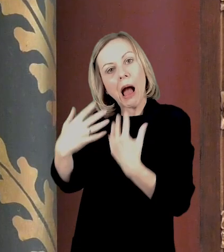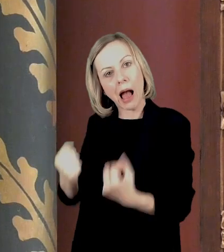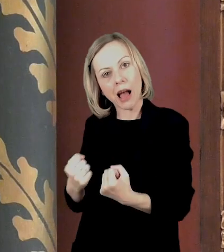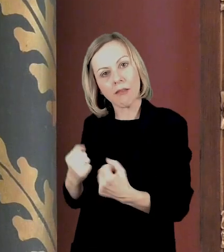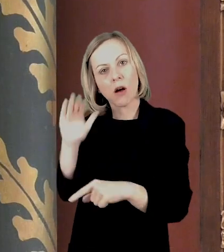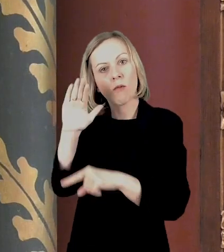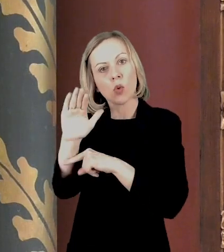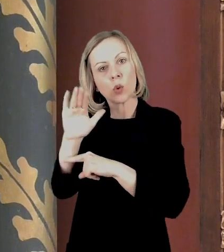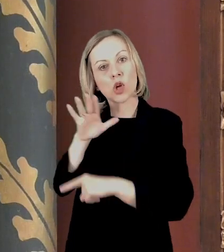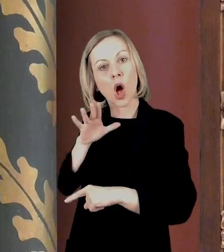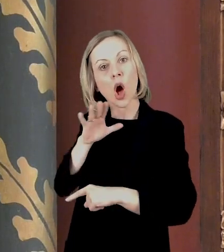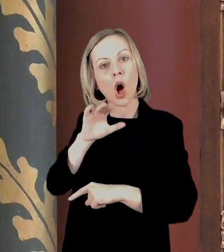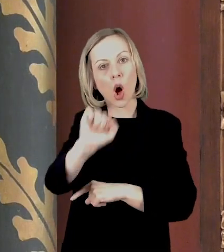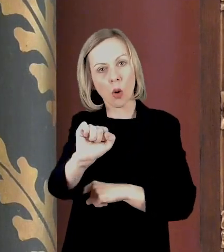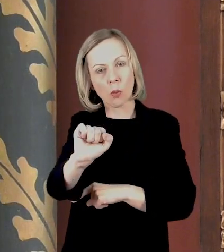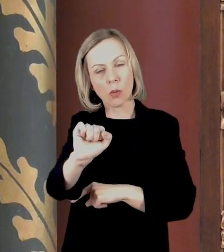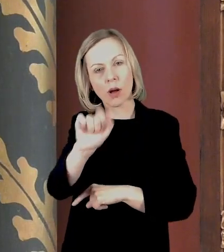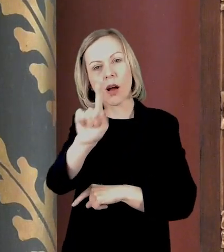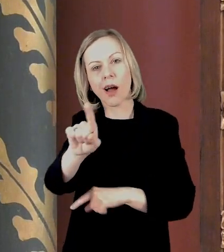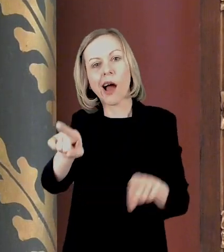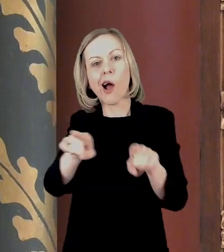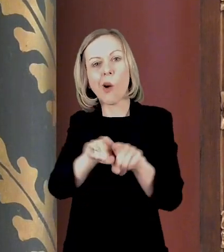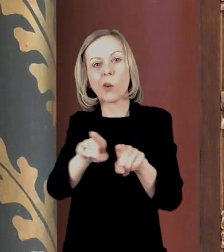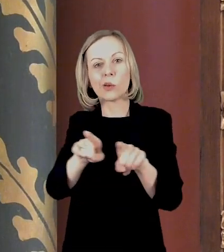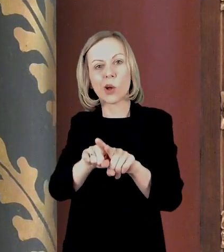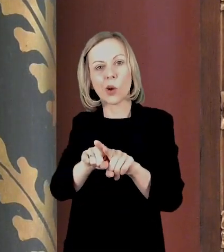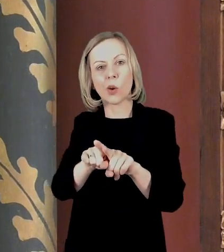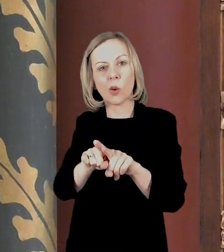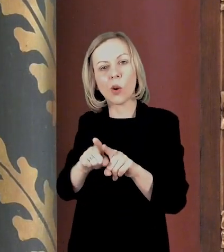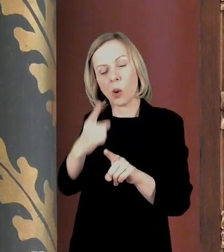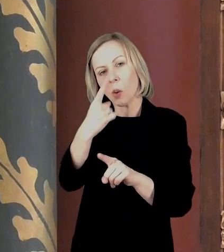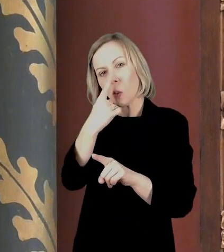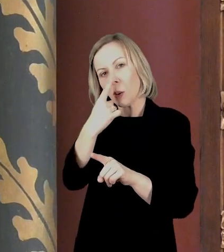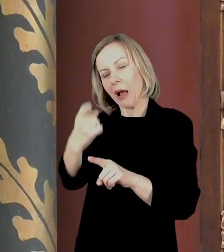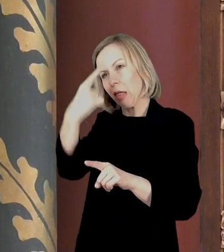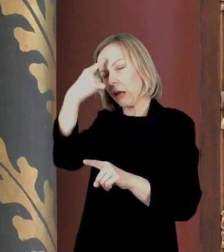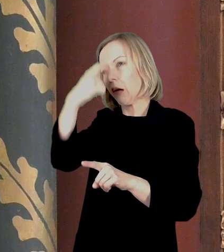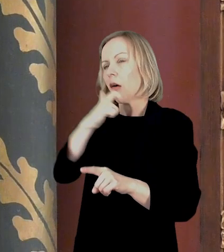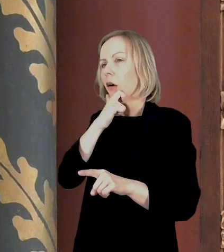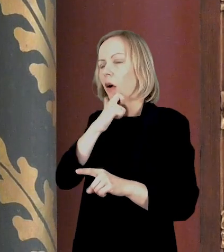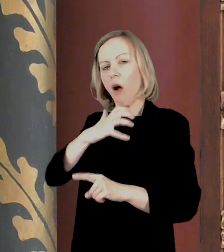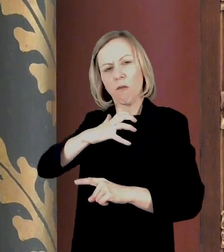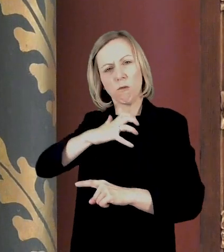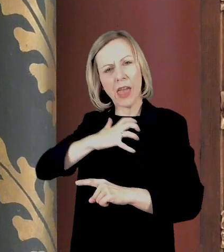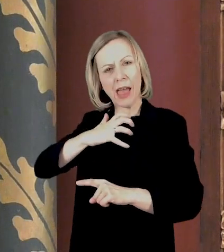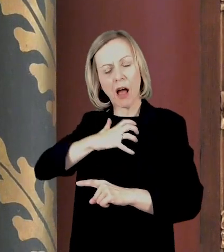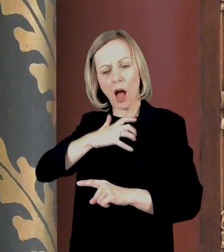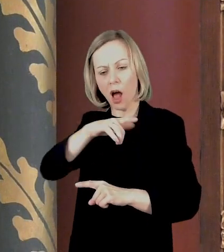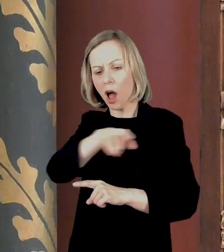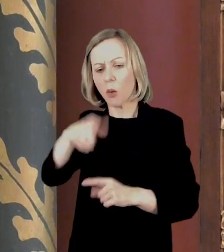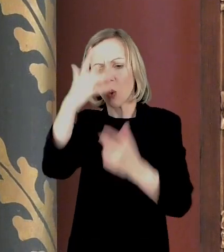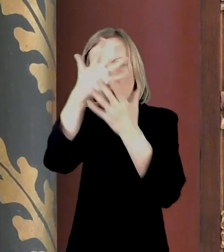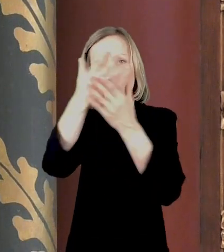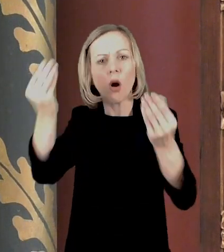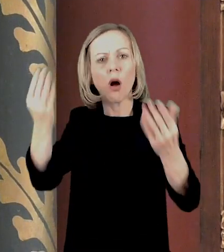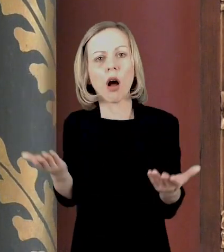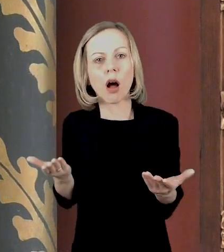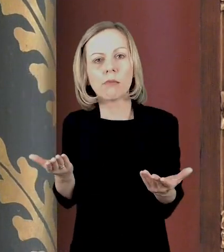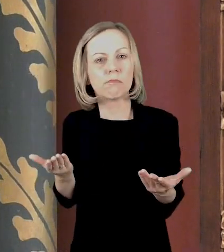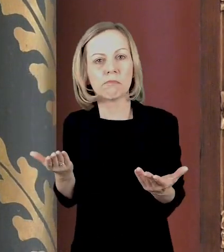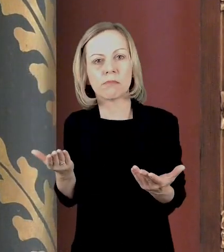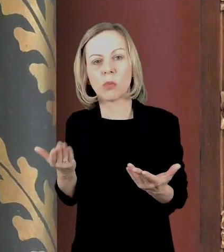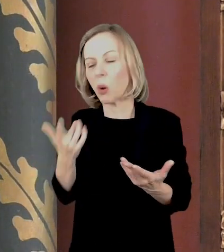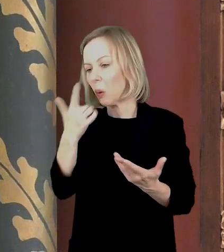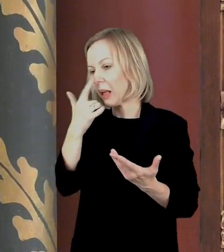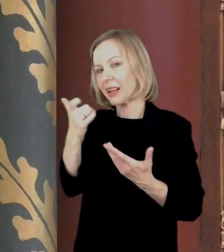but also strength now to cast off our fears, to be about the work of God